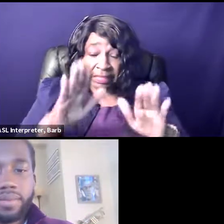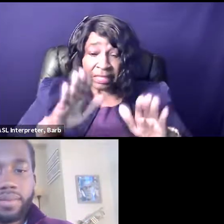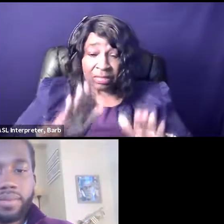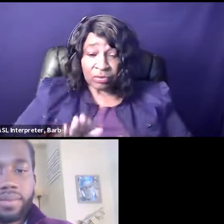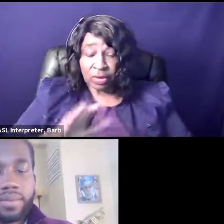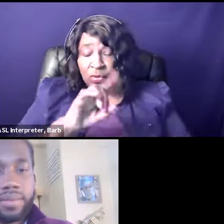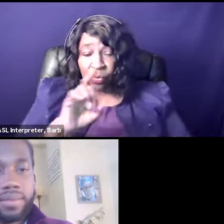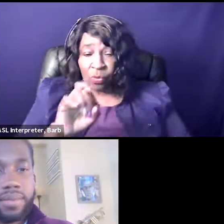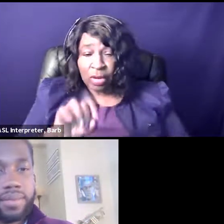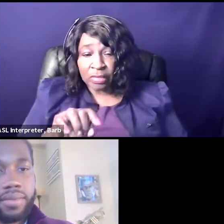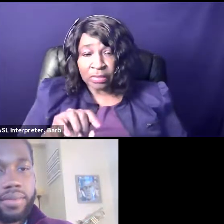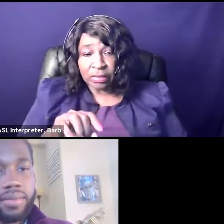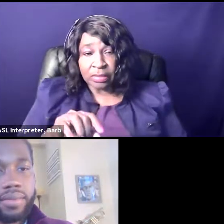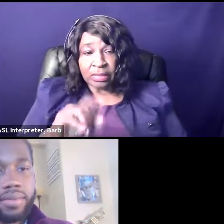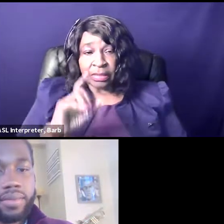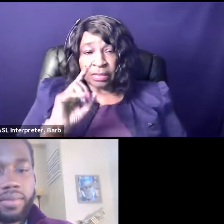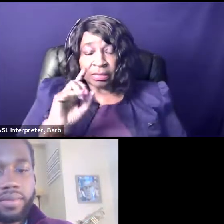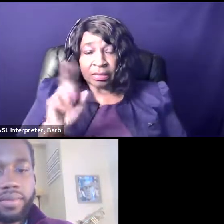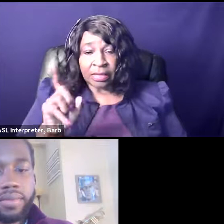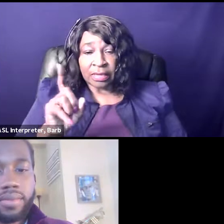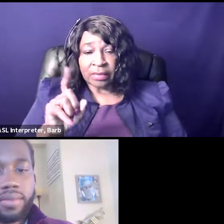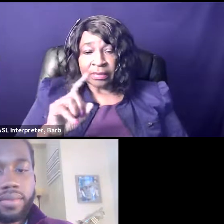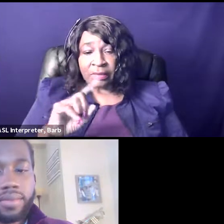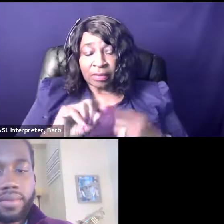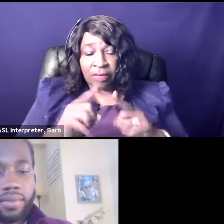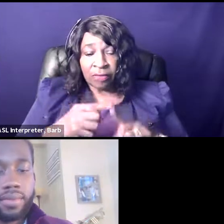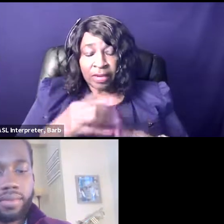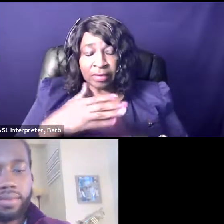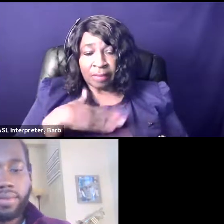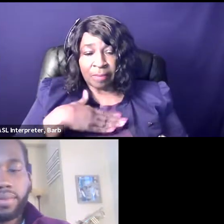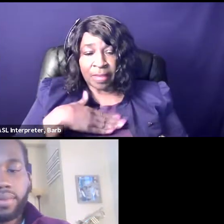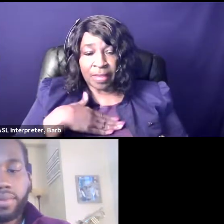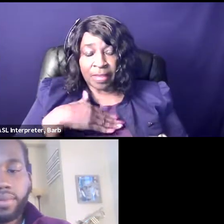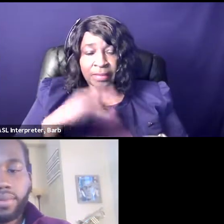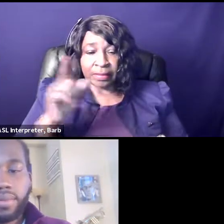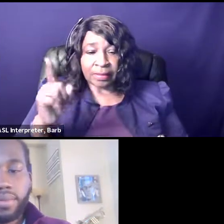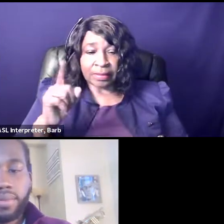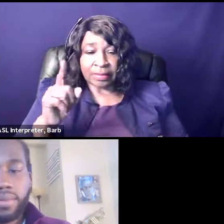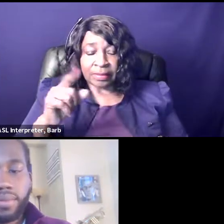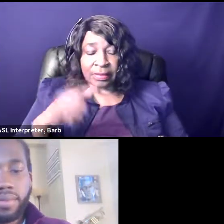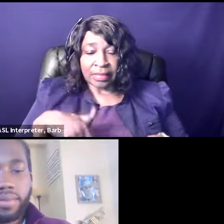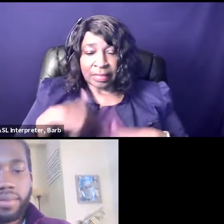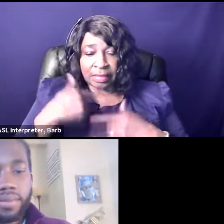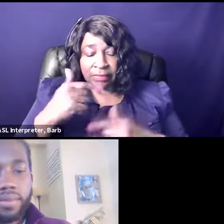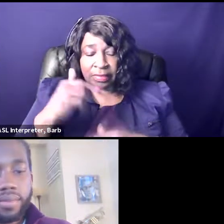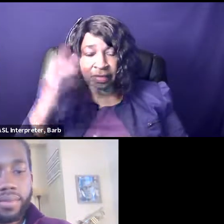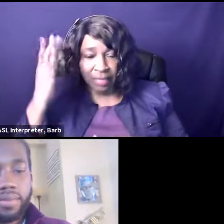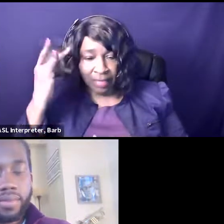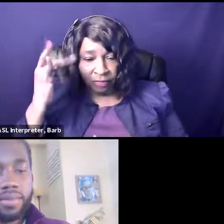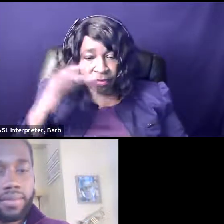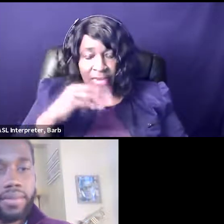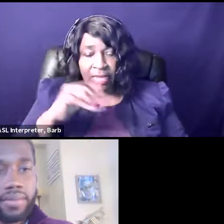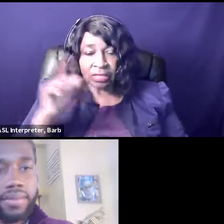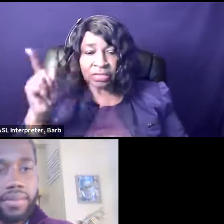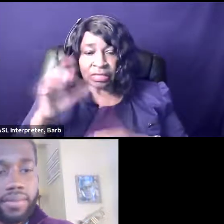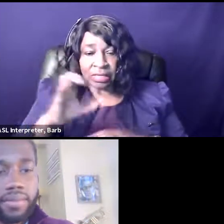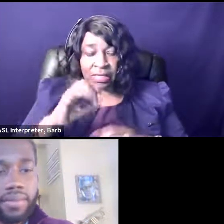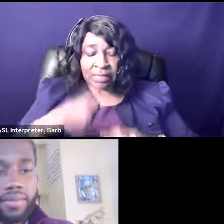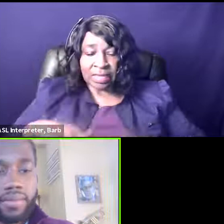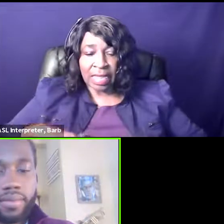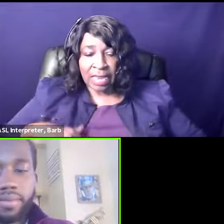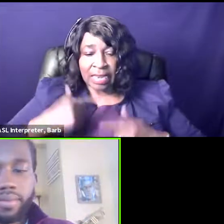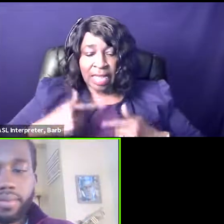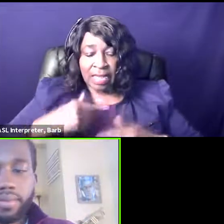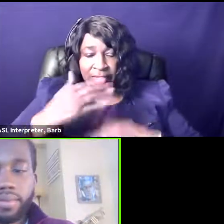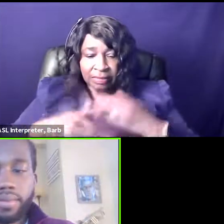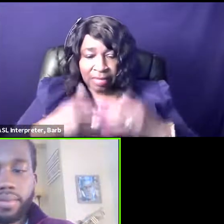So a colleague of mine at UC Merced in California, she does life cycle analysis, life